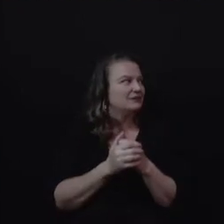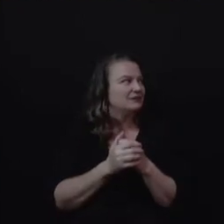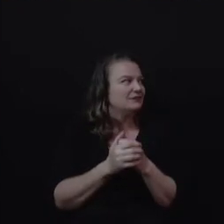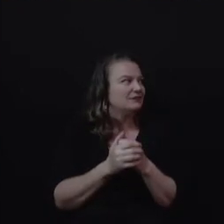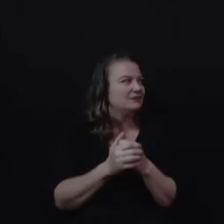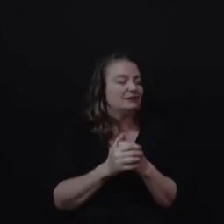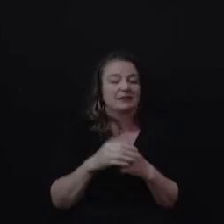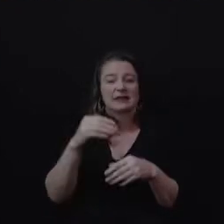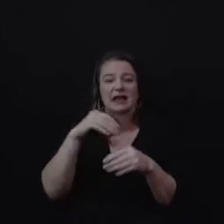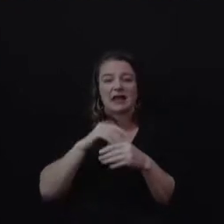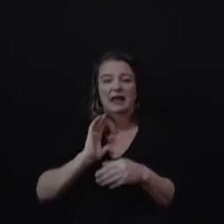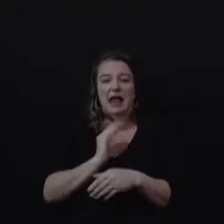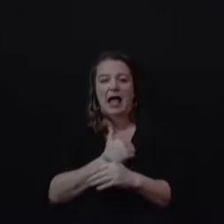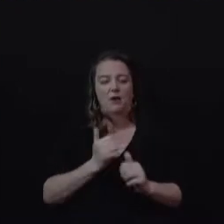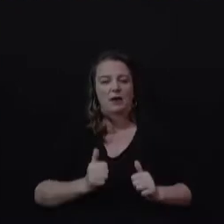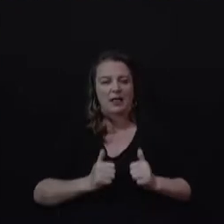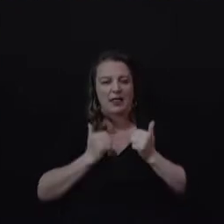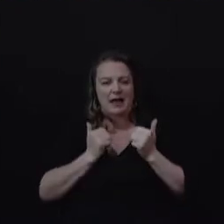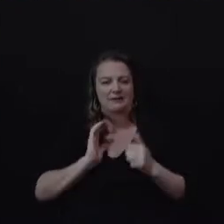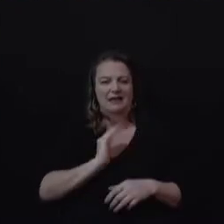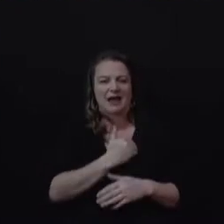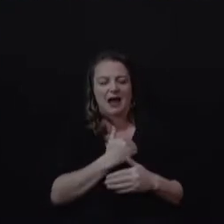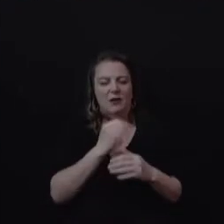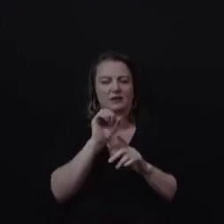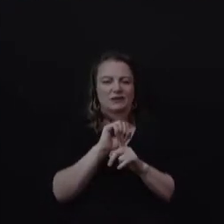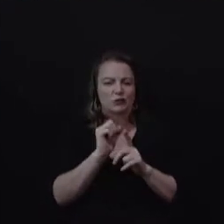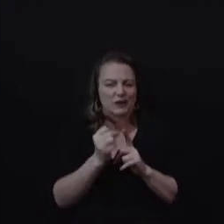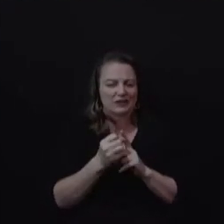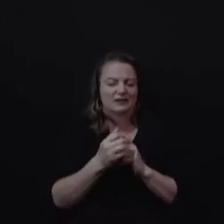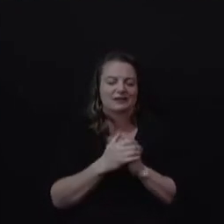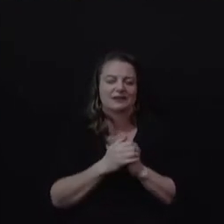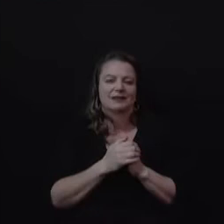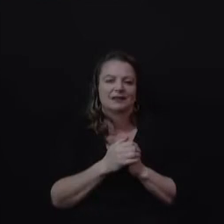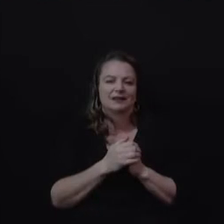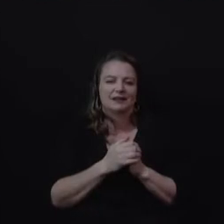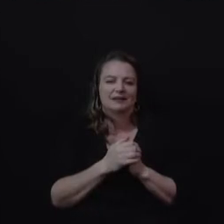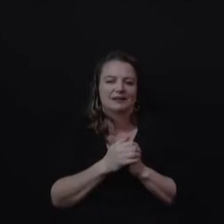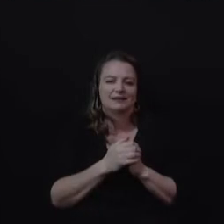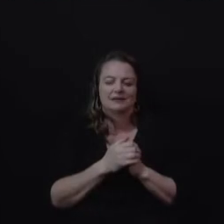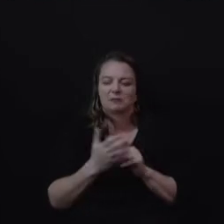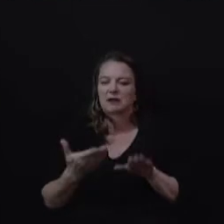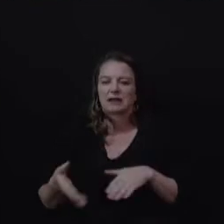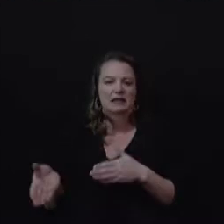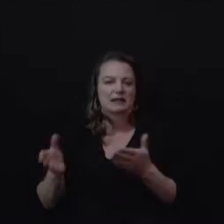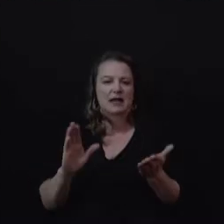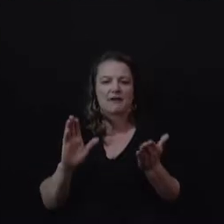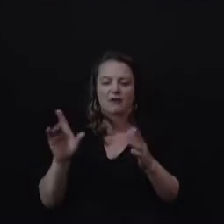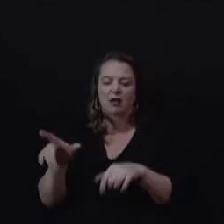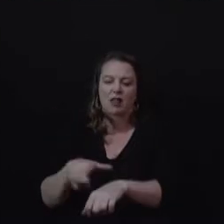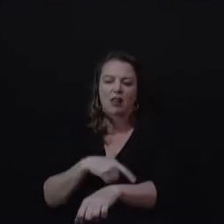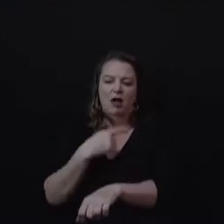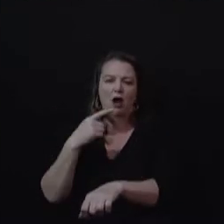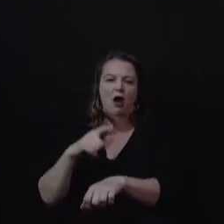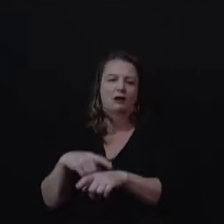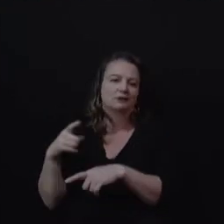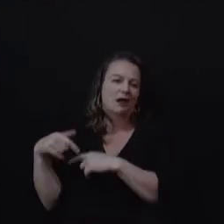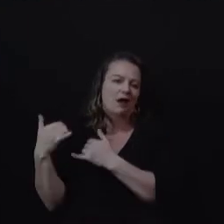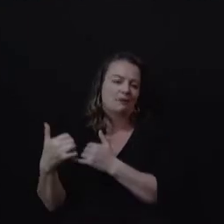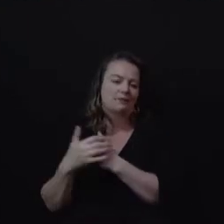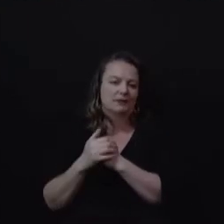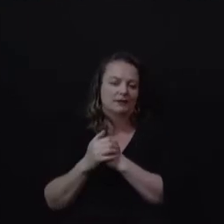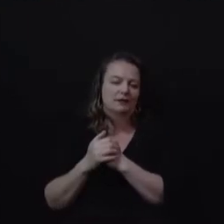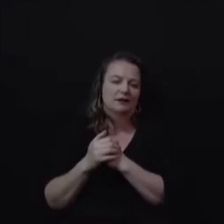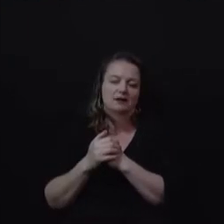In our lives and our situations that have been dead for a long time, I mean